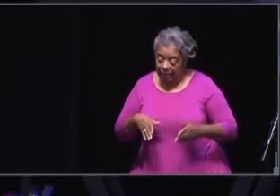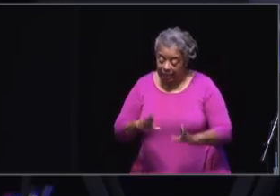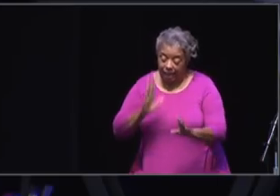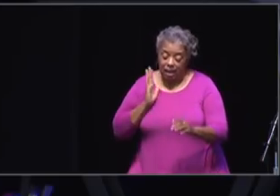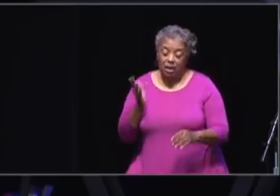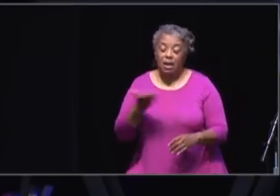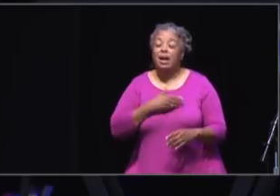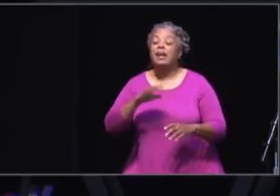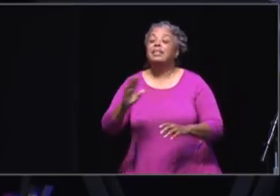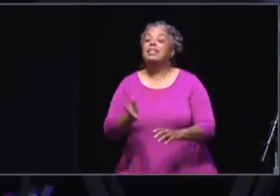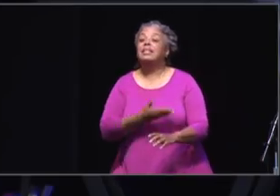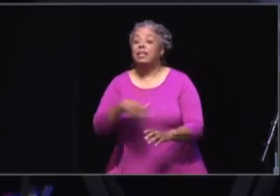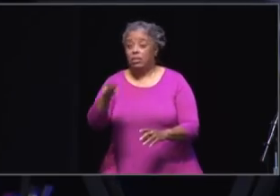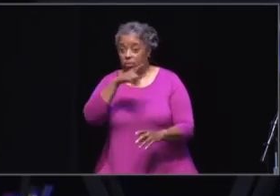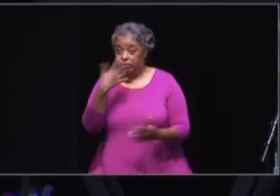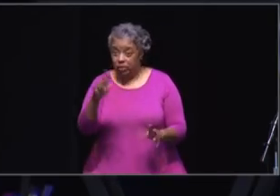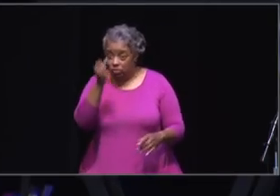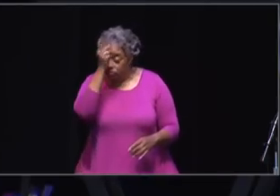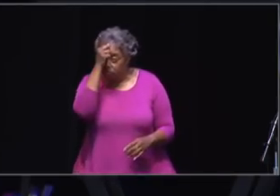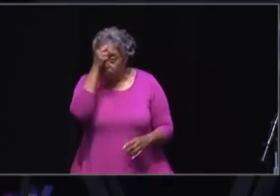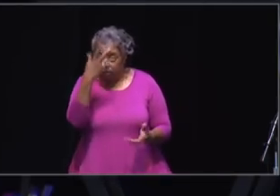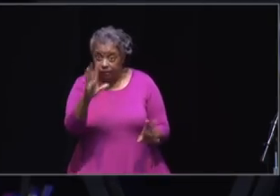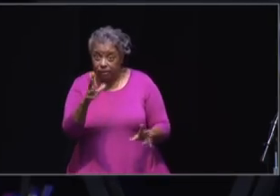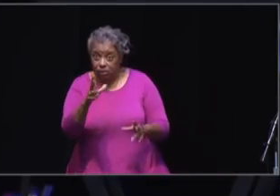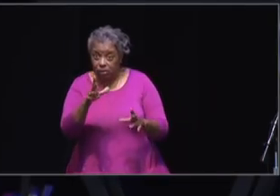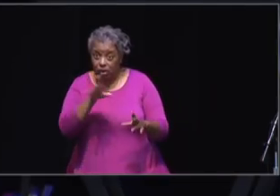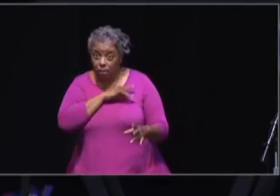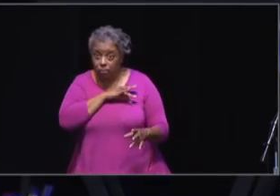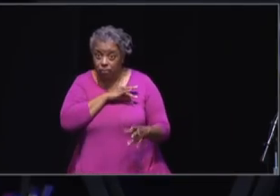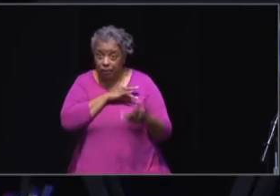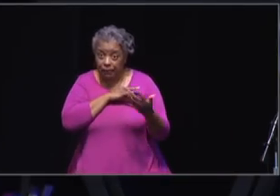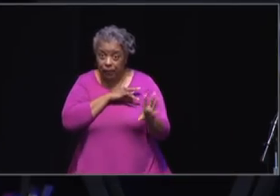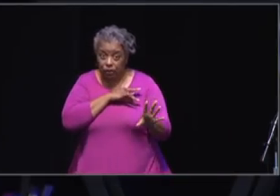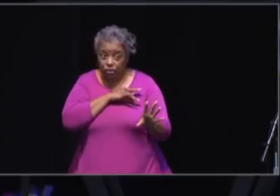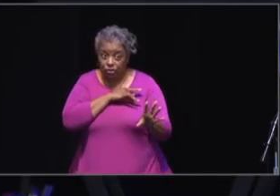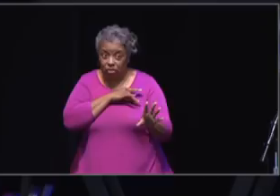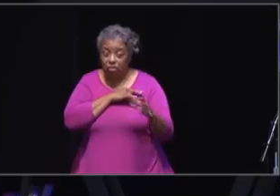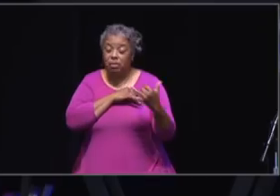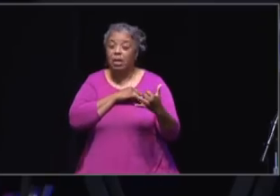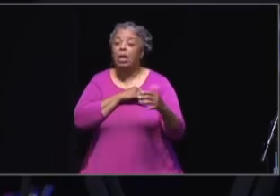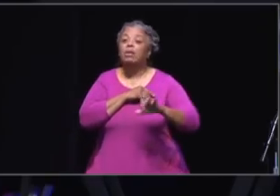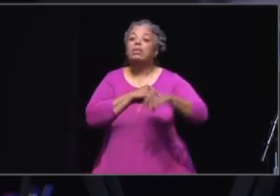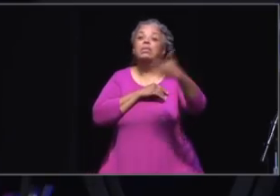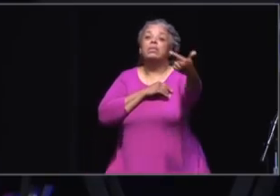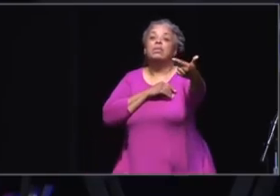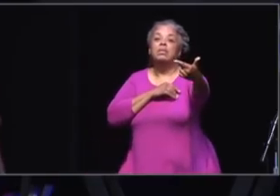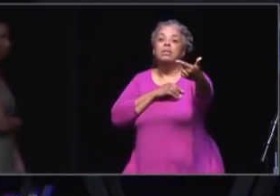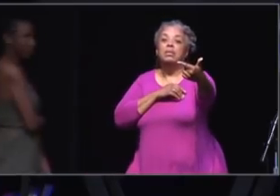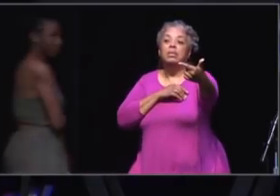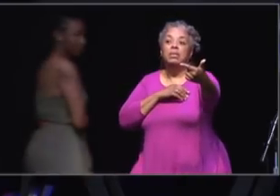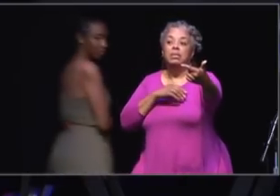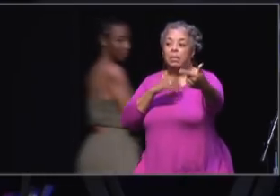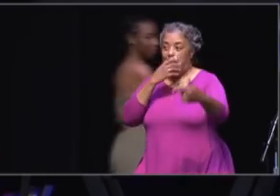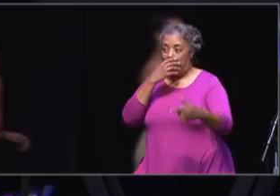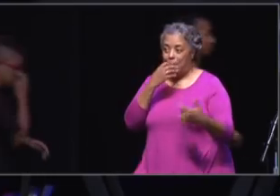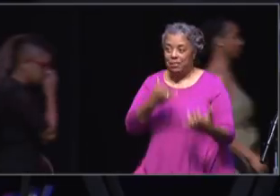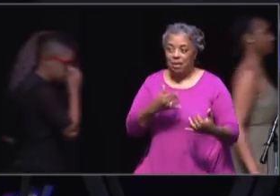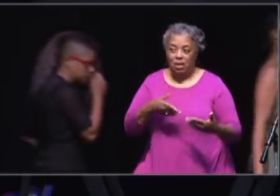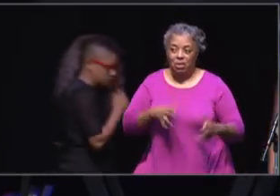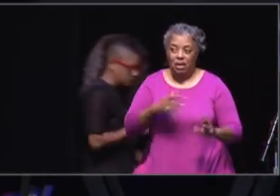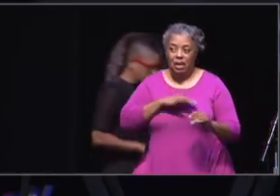sing. Did you get that? You got it? One, two, three.